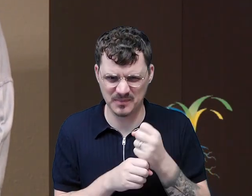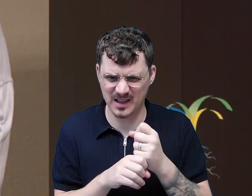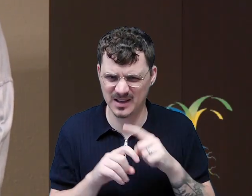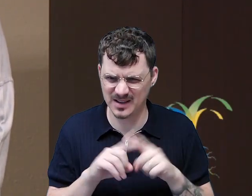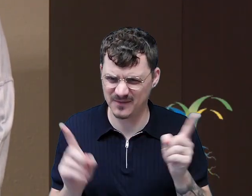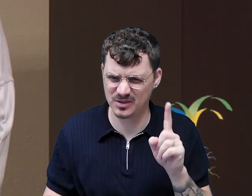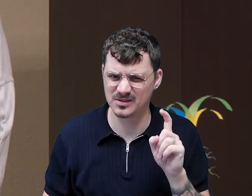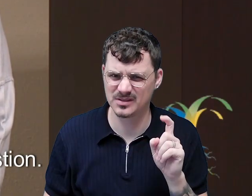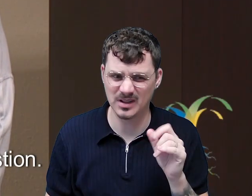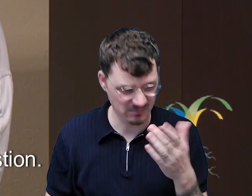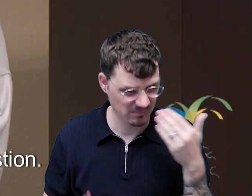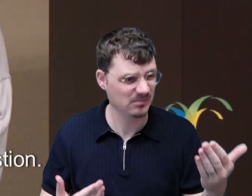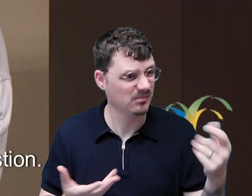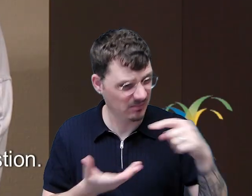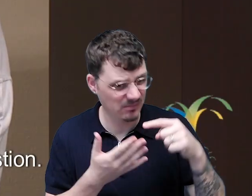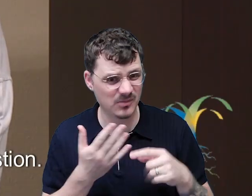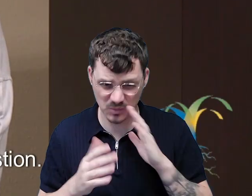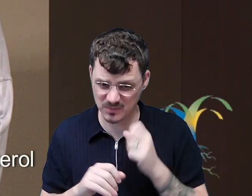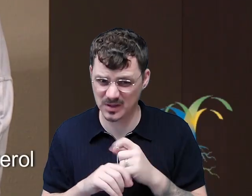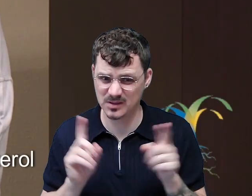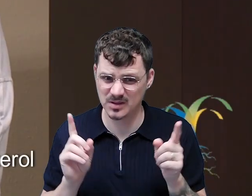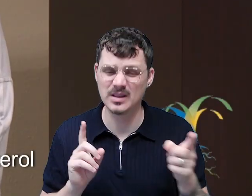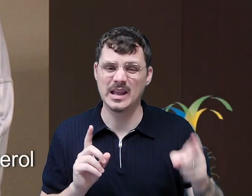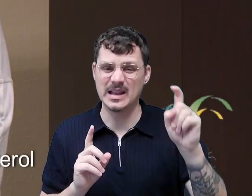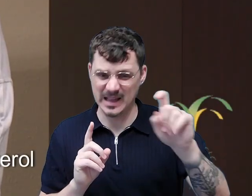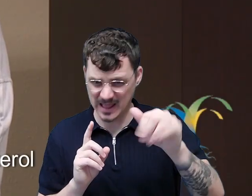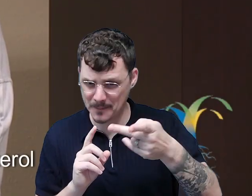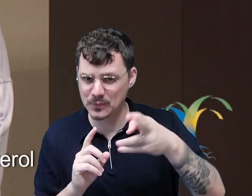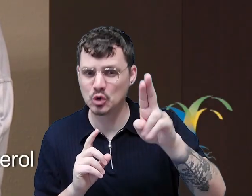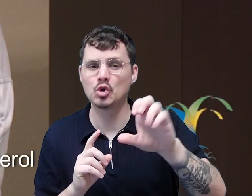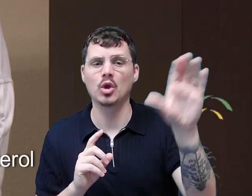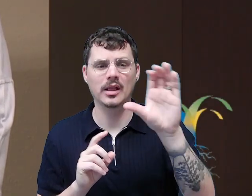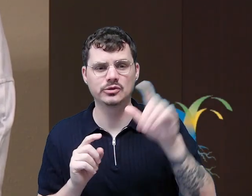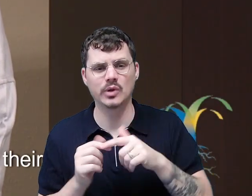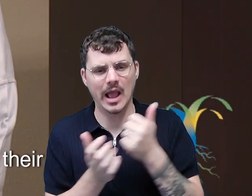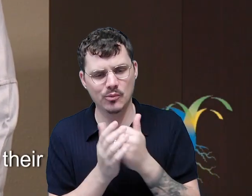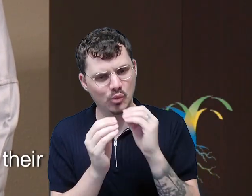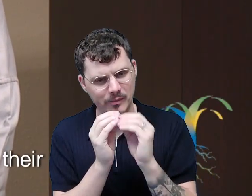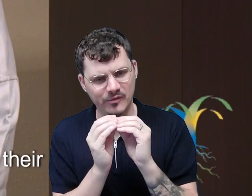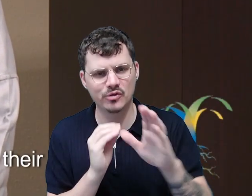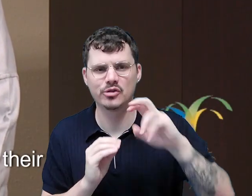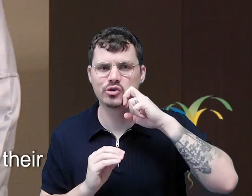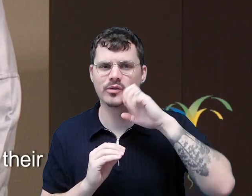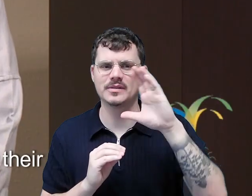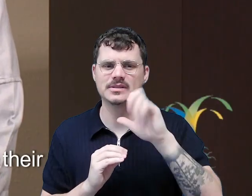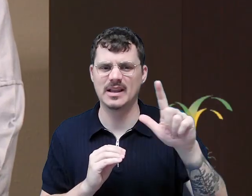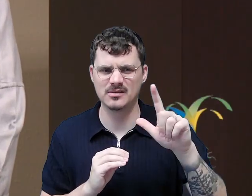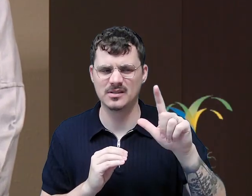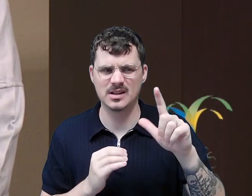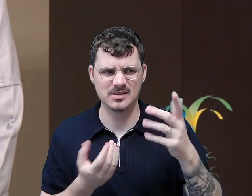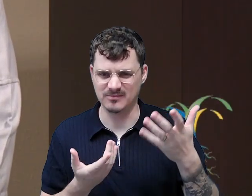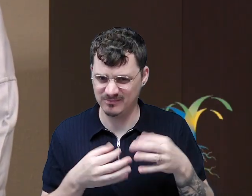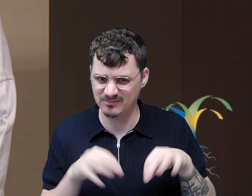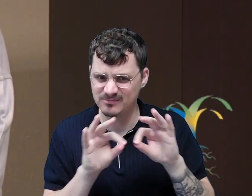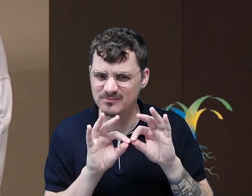difference. I mean, that's a really good question. So, okay, they need pure cholesterol to help repair their nerve cells and their immune